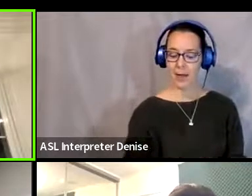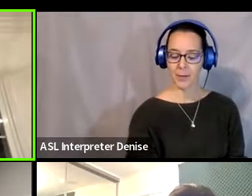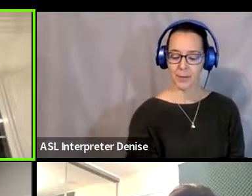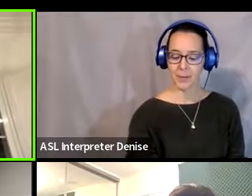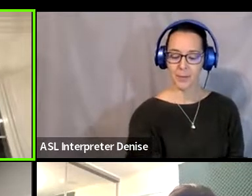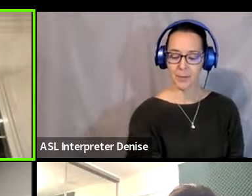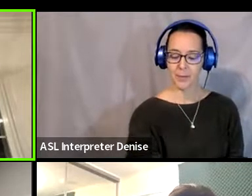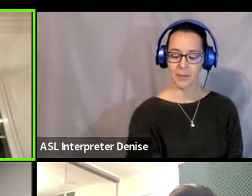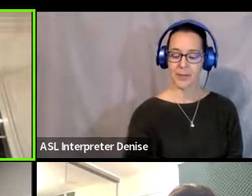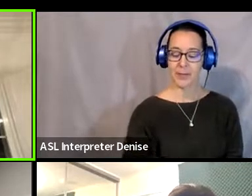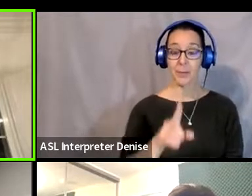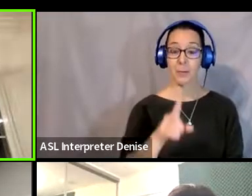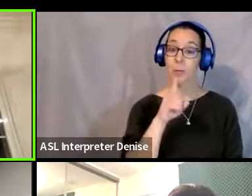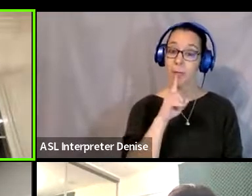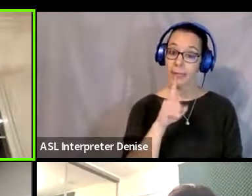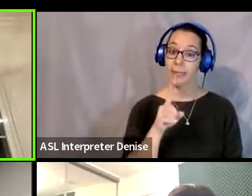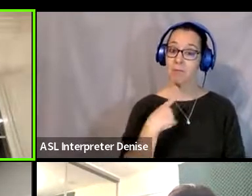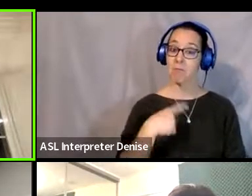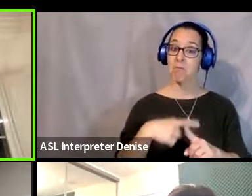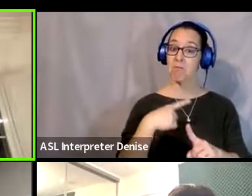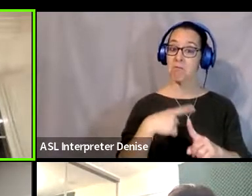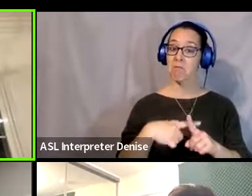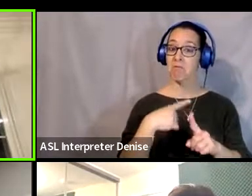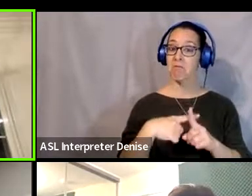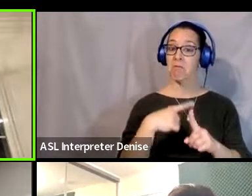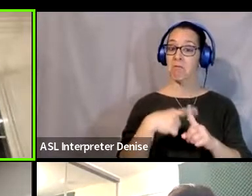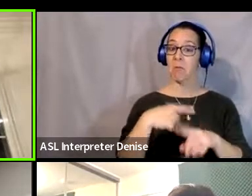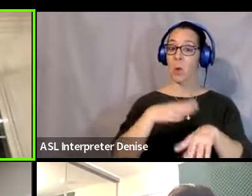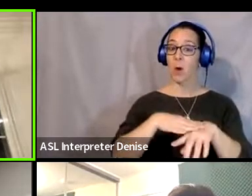promising indicators. You know, we have a systematic approach